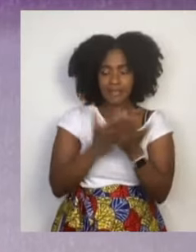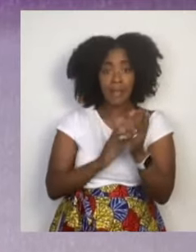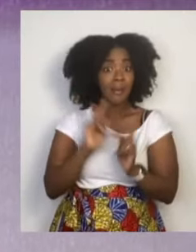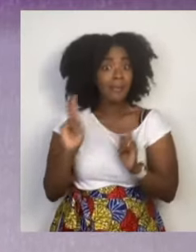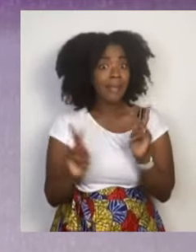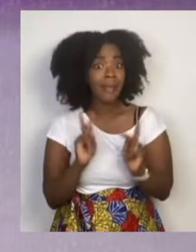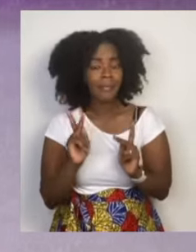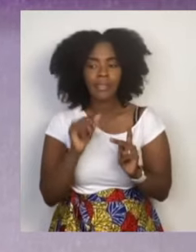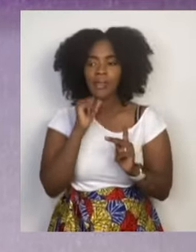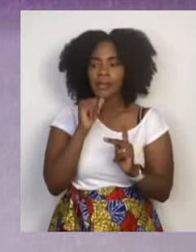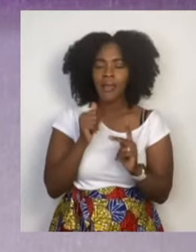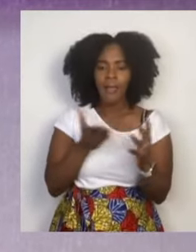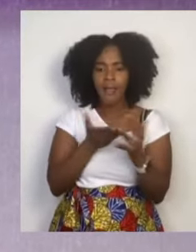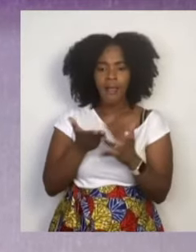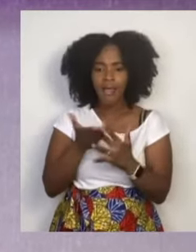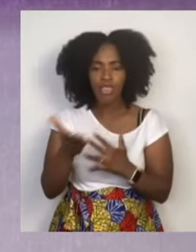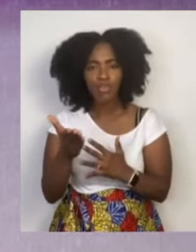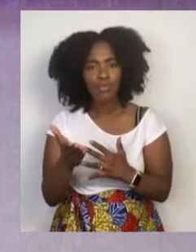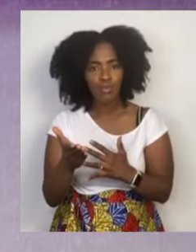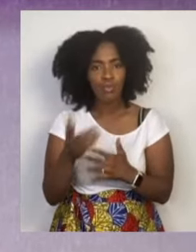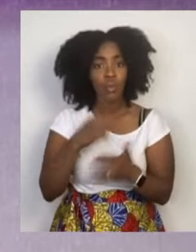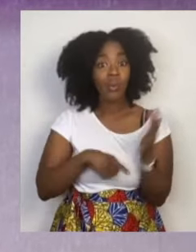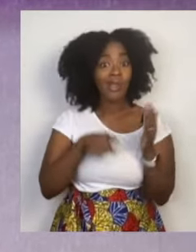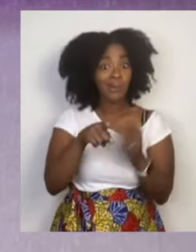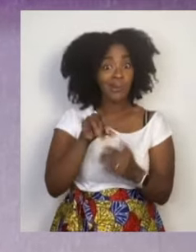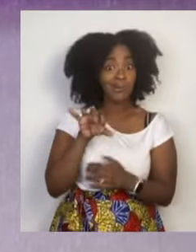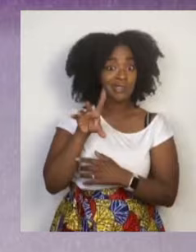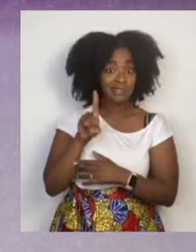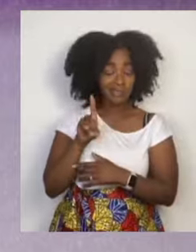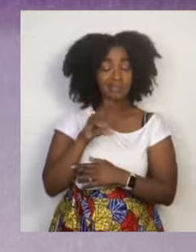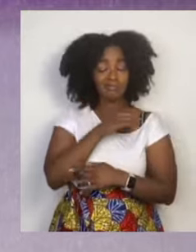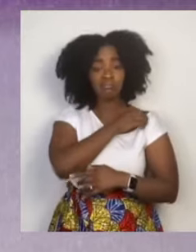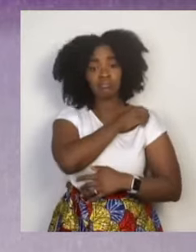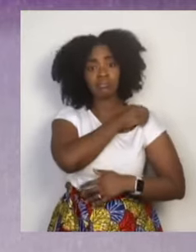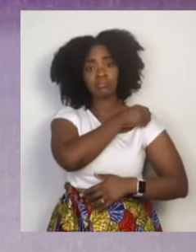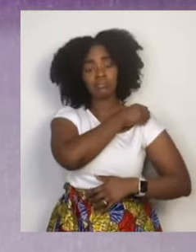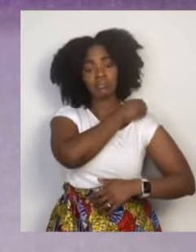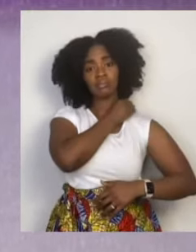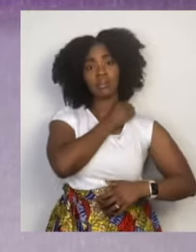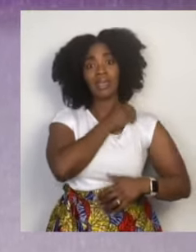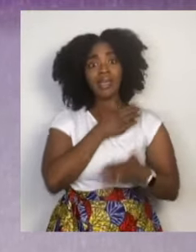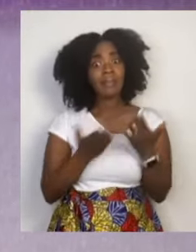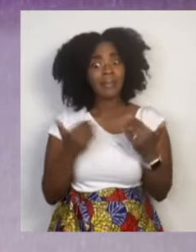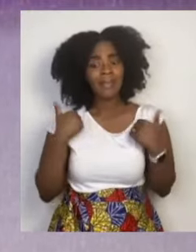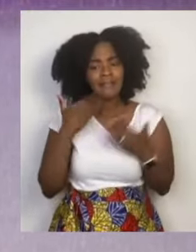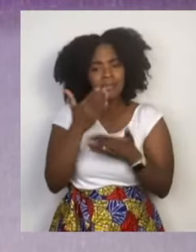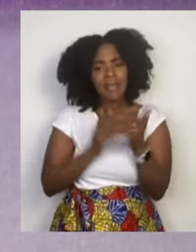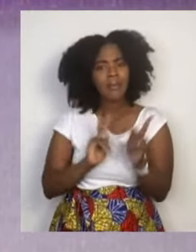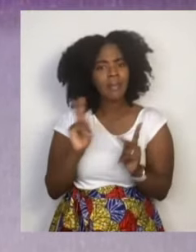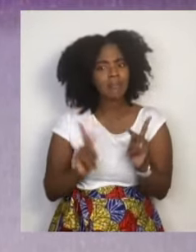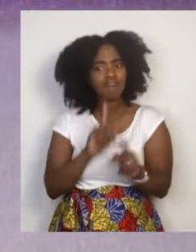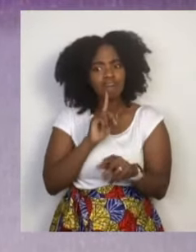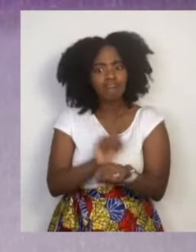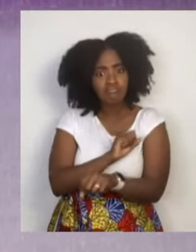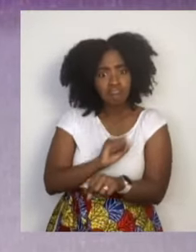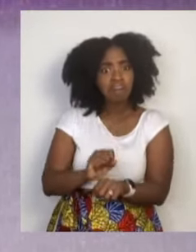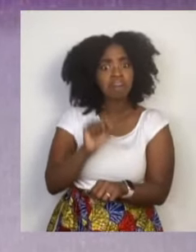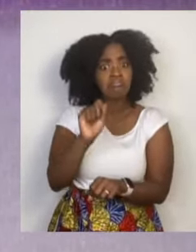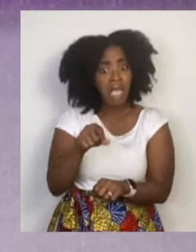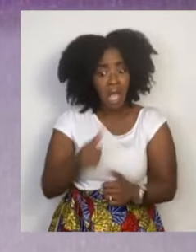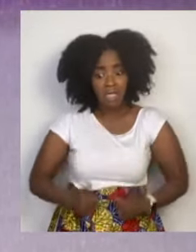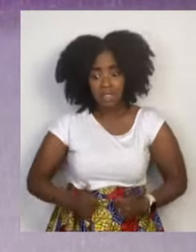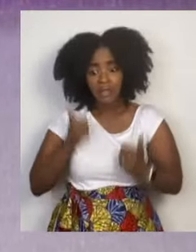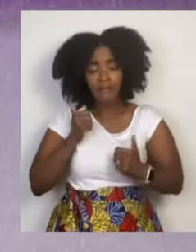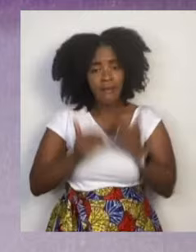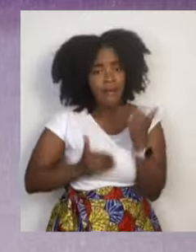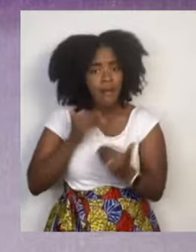what you have made it through. And then there were those who did make it through what you've made it through. But those who